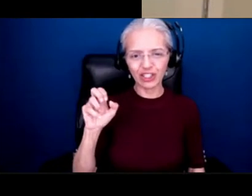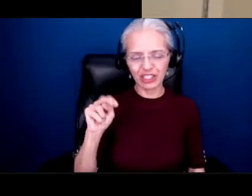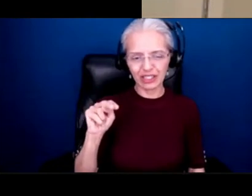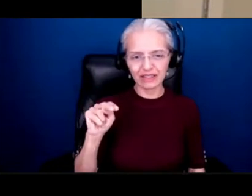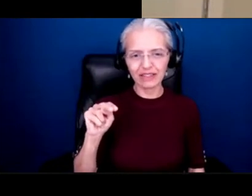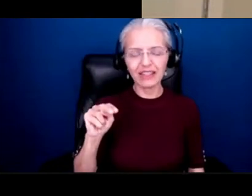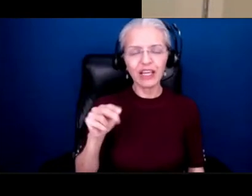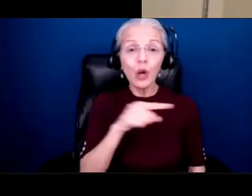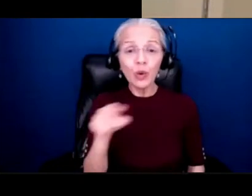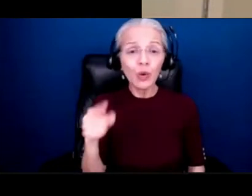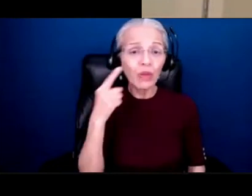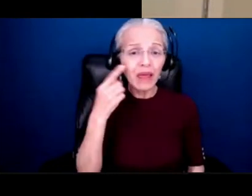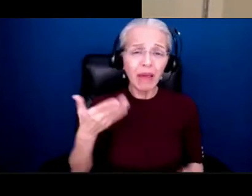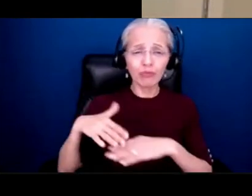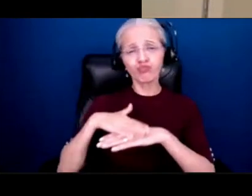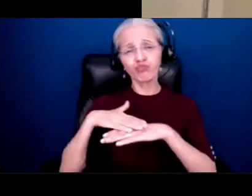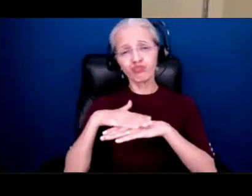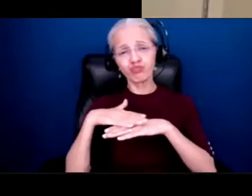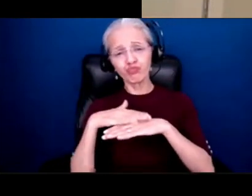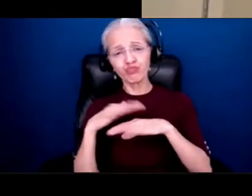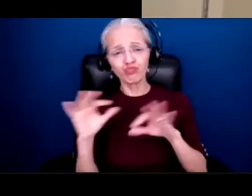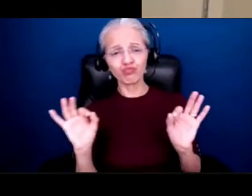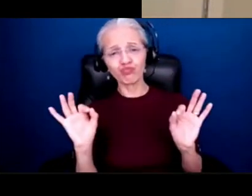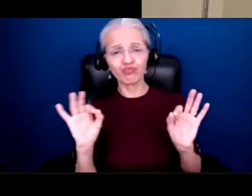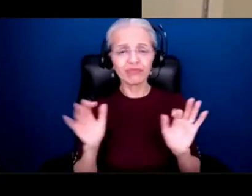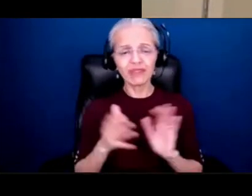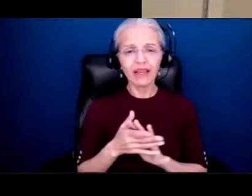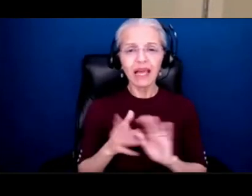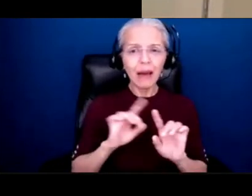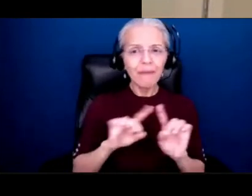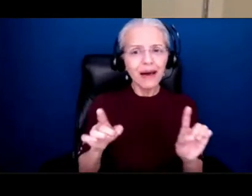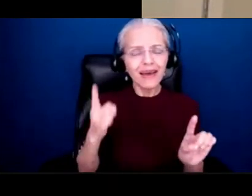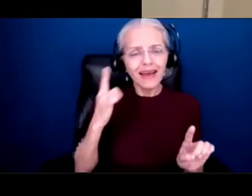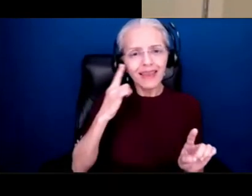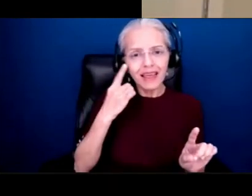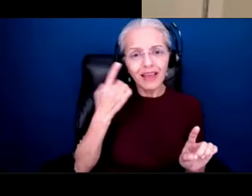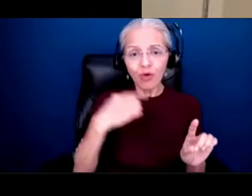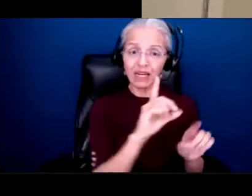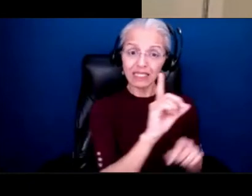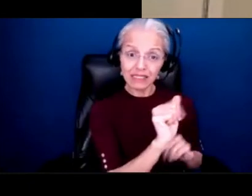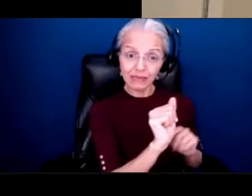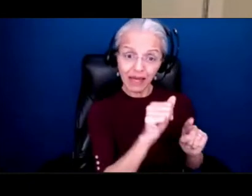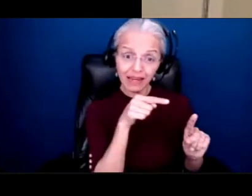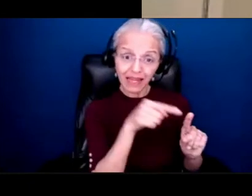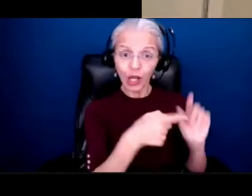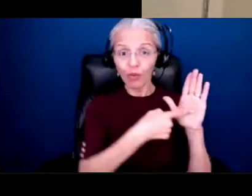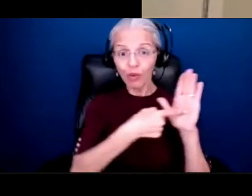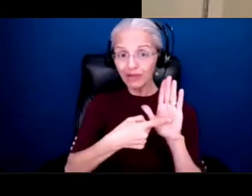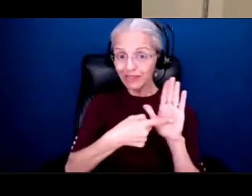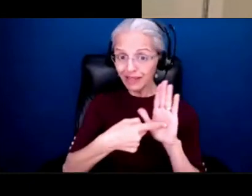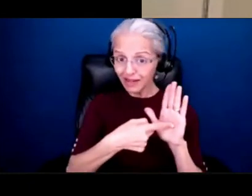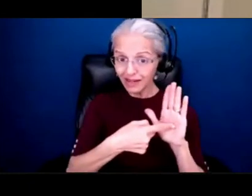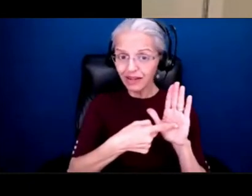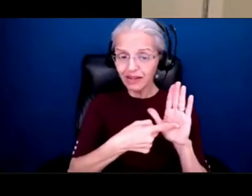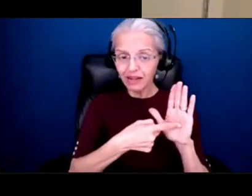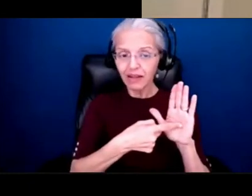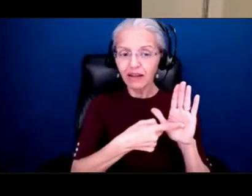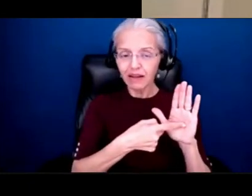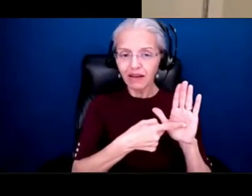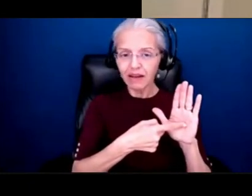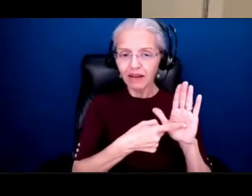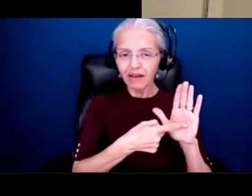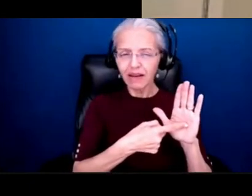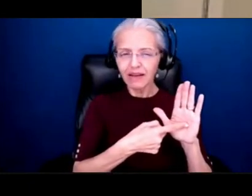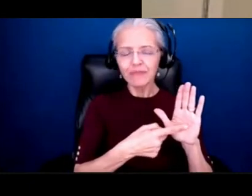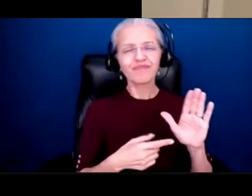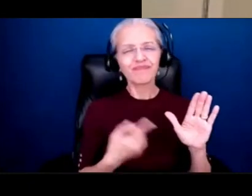superficial thing, right? Like, but I think for disability representation, if we're talking about popular